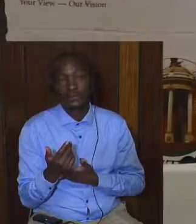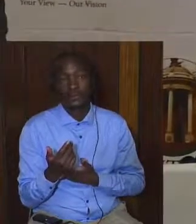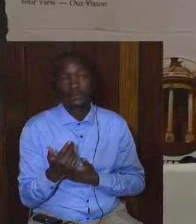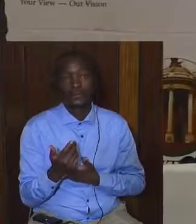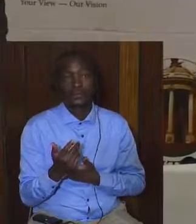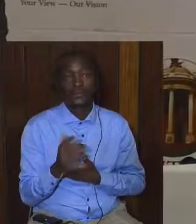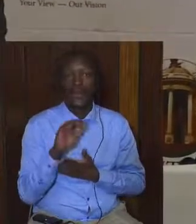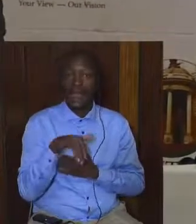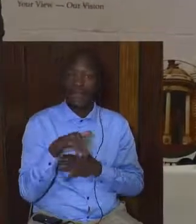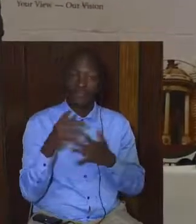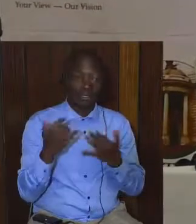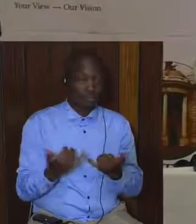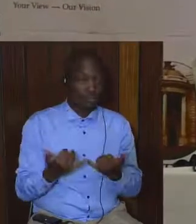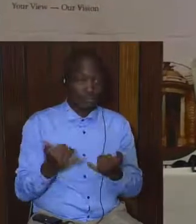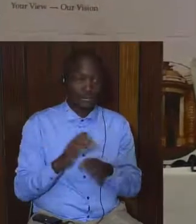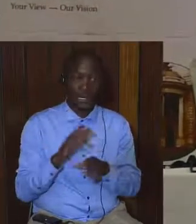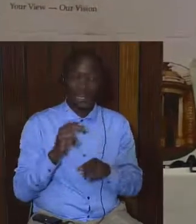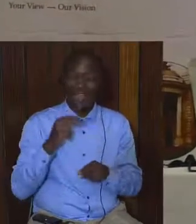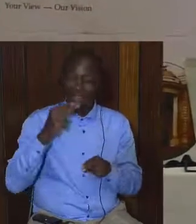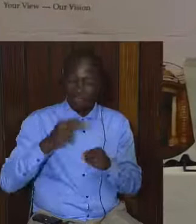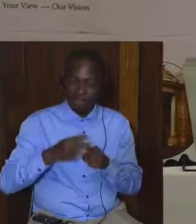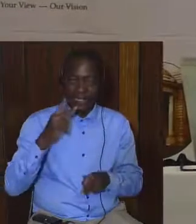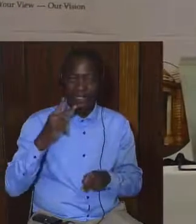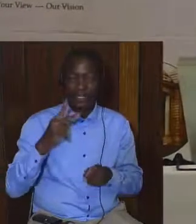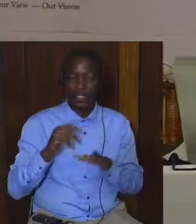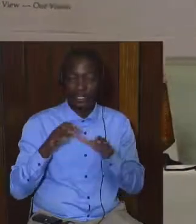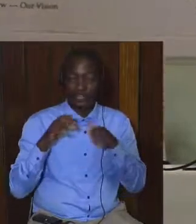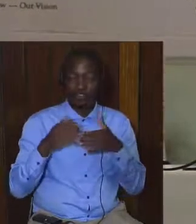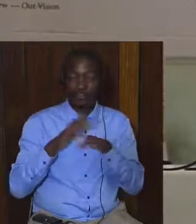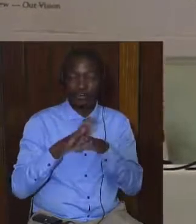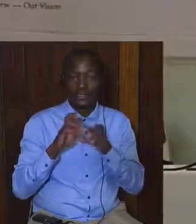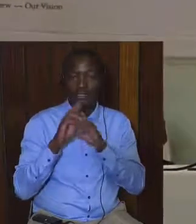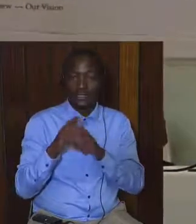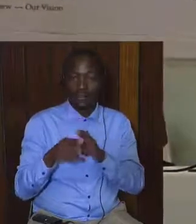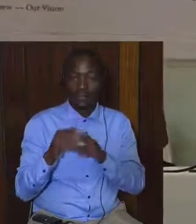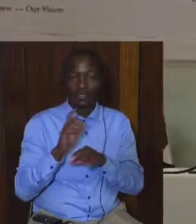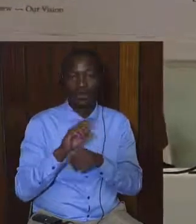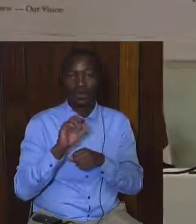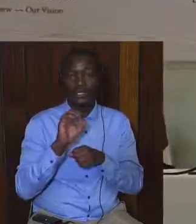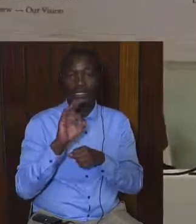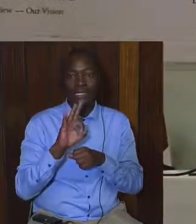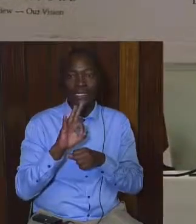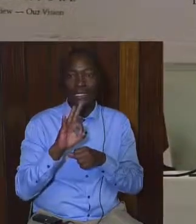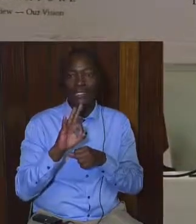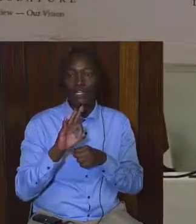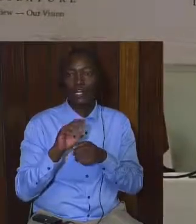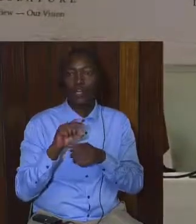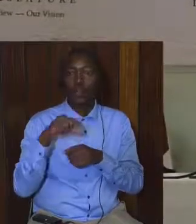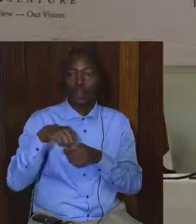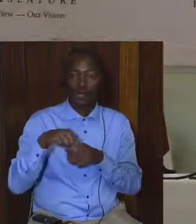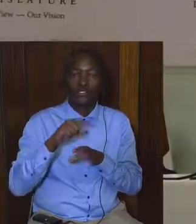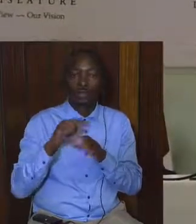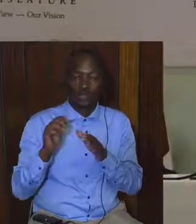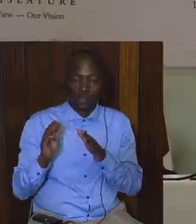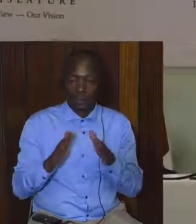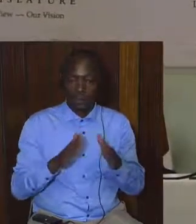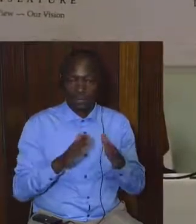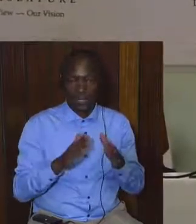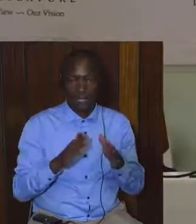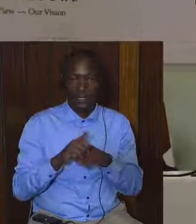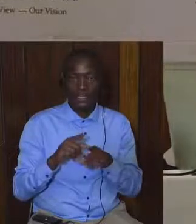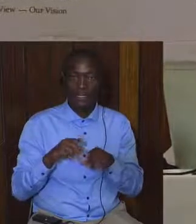After today, a final committee report on the third quarter will be prepared. It will then be taken